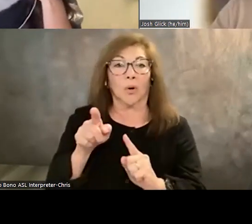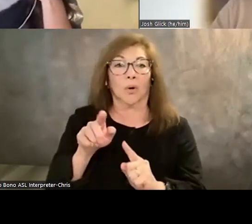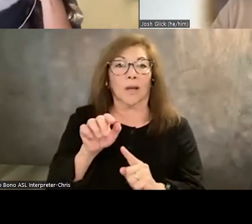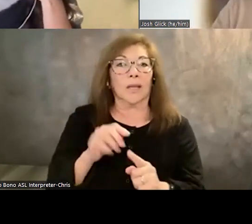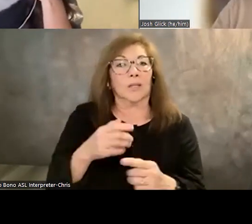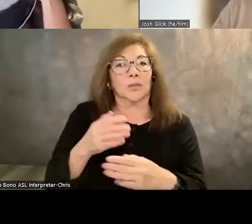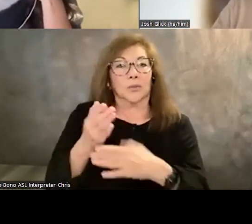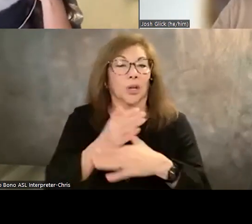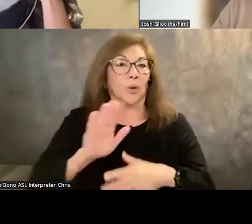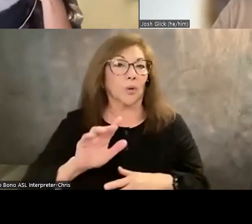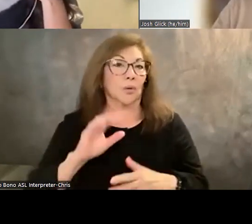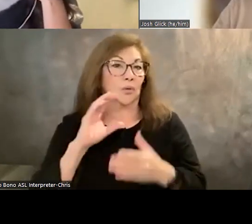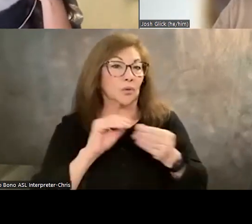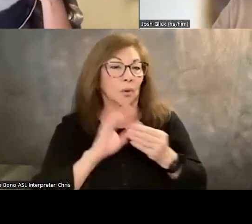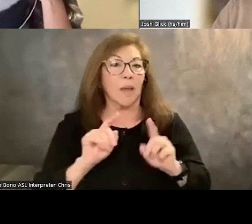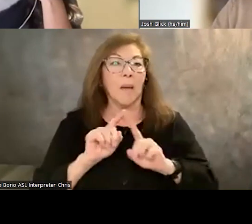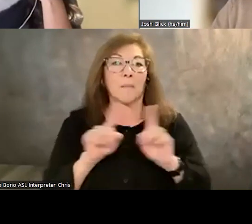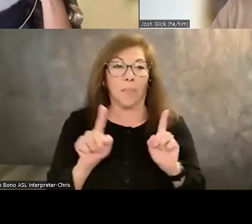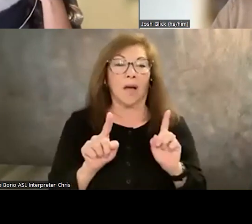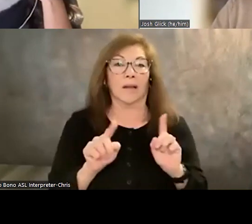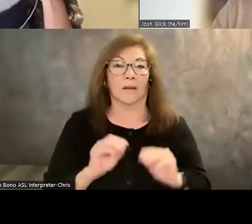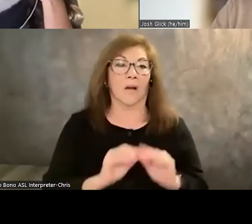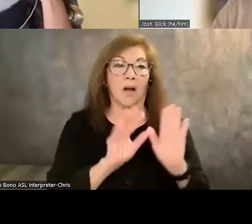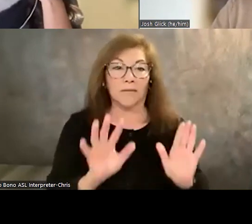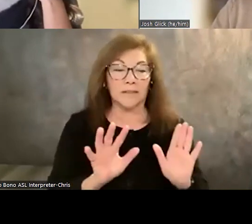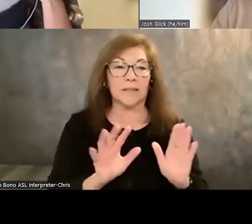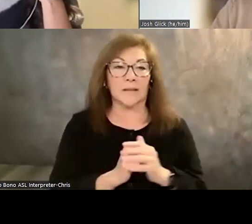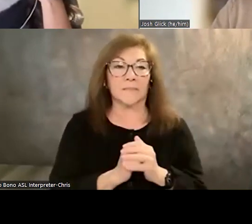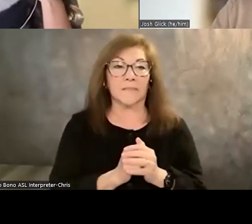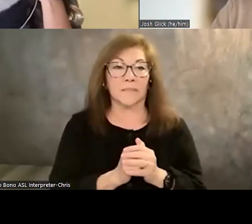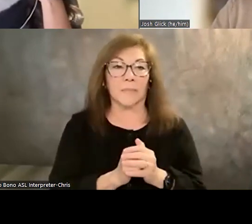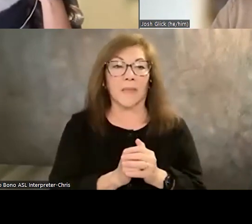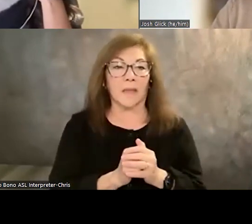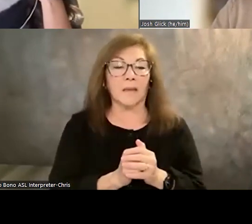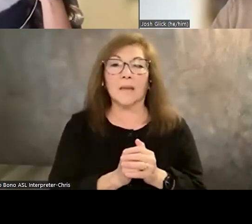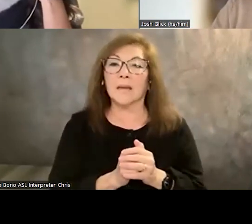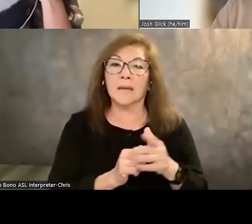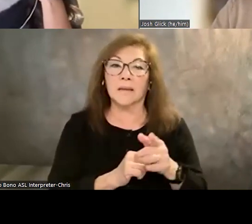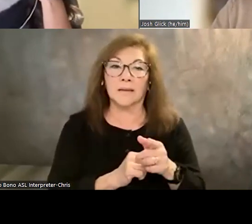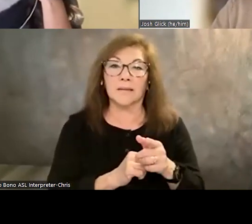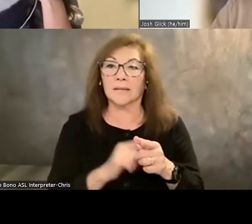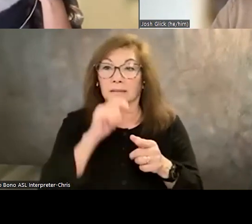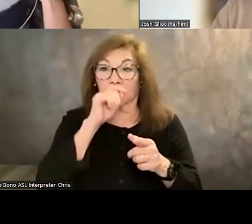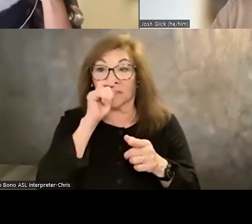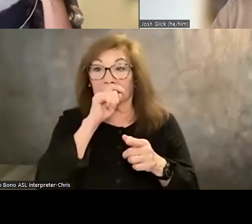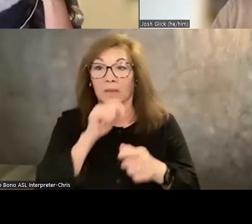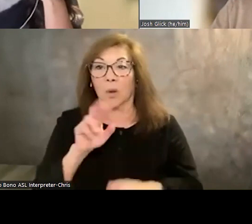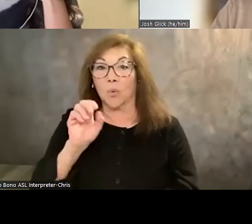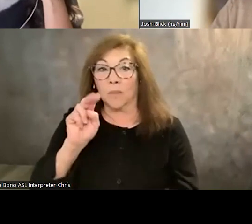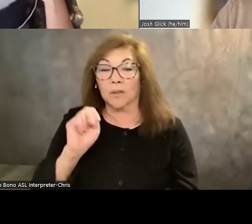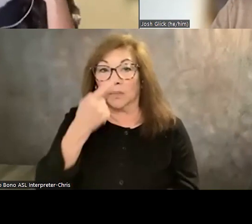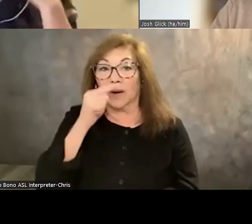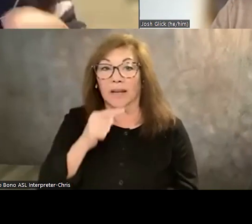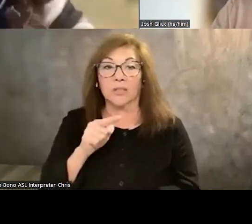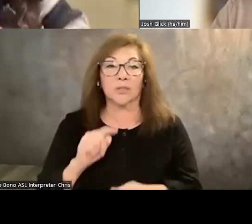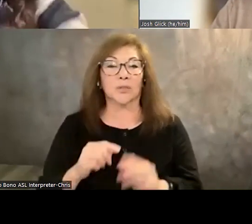story. But obviously, first off, Ruben, would you mind sharing the next clip? So we wanted to share the